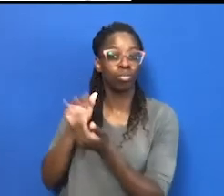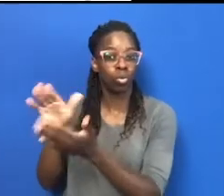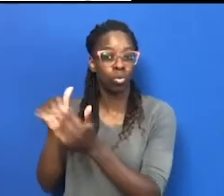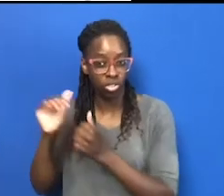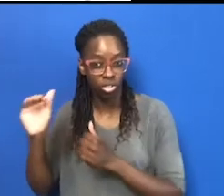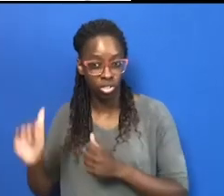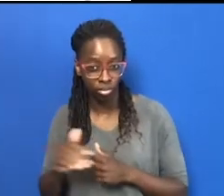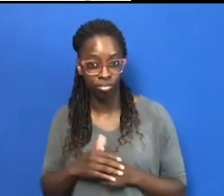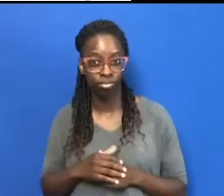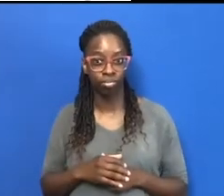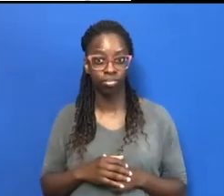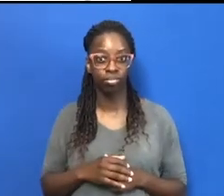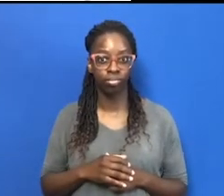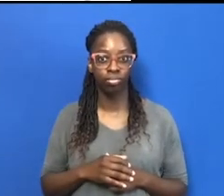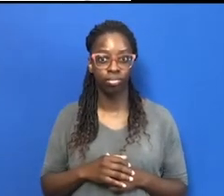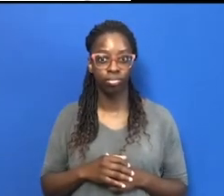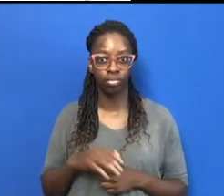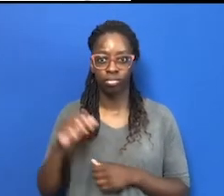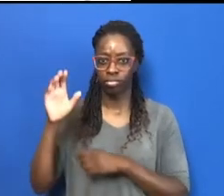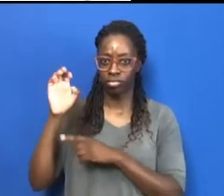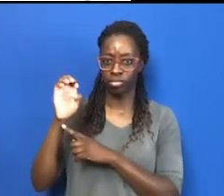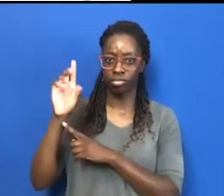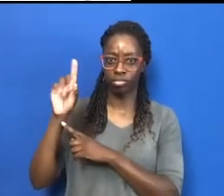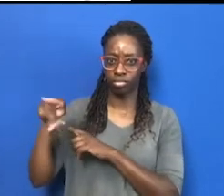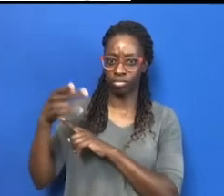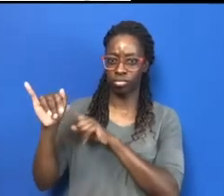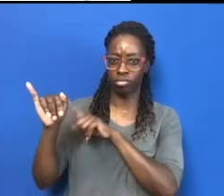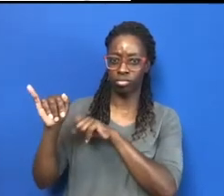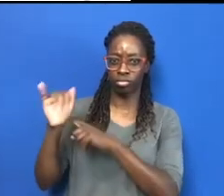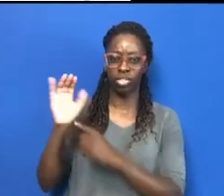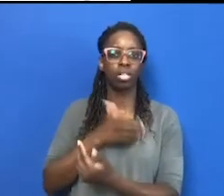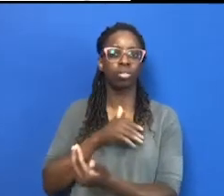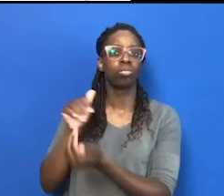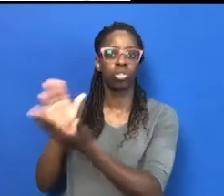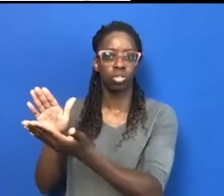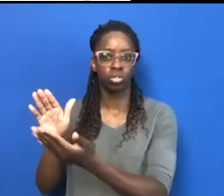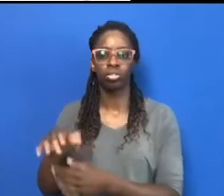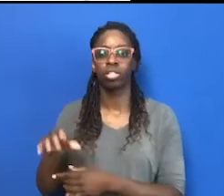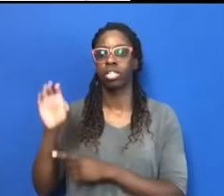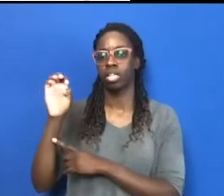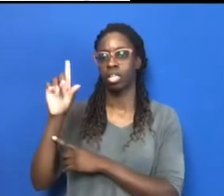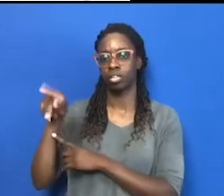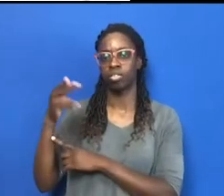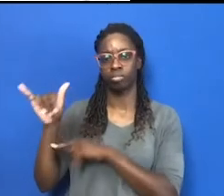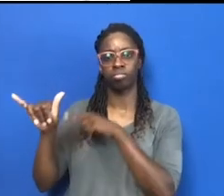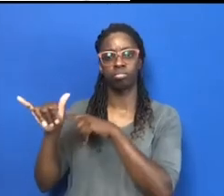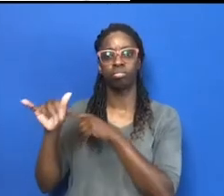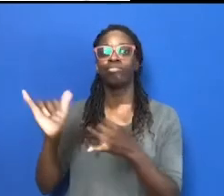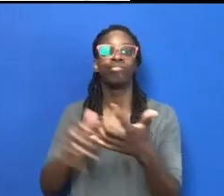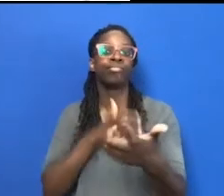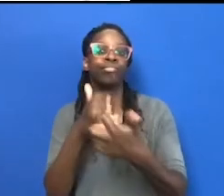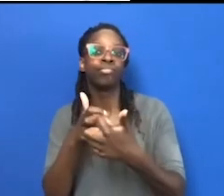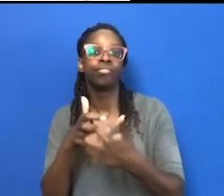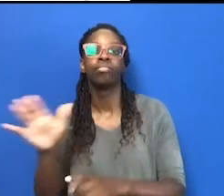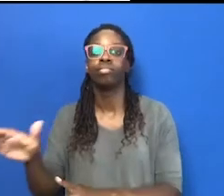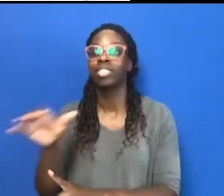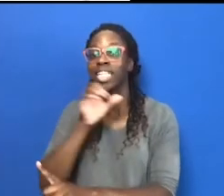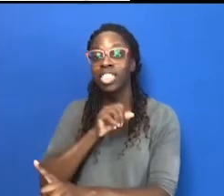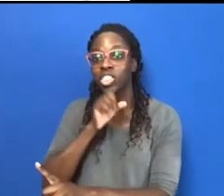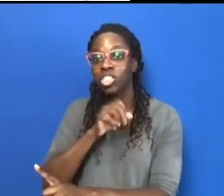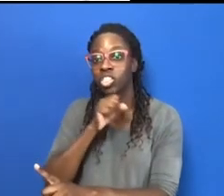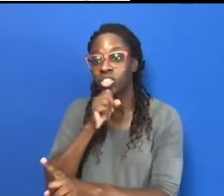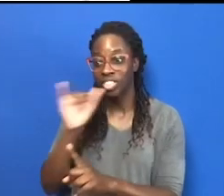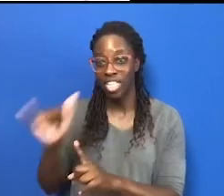approach to support the development of the developmental progressions. As findings from our scoping review